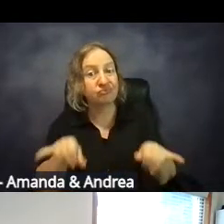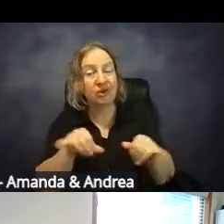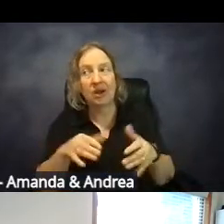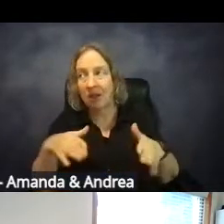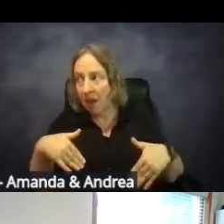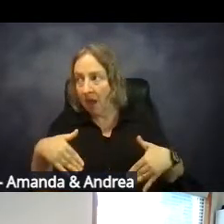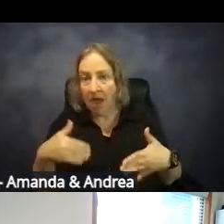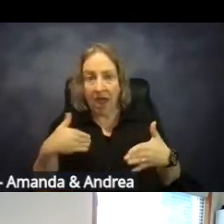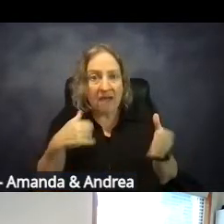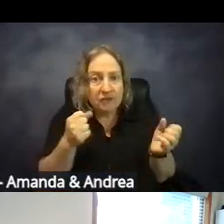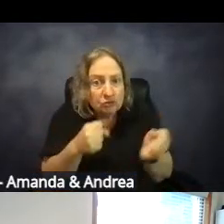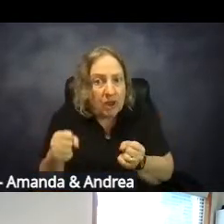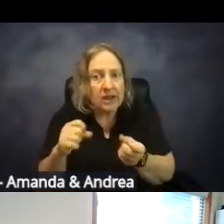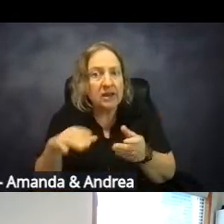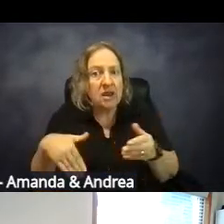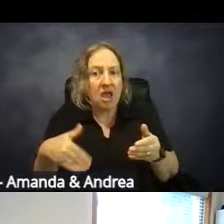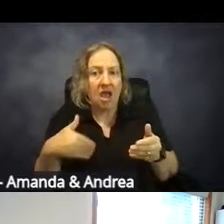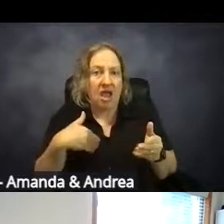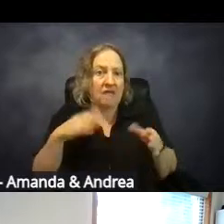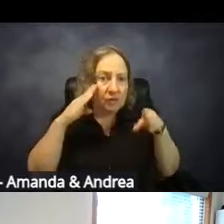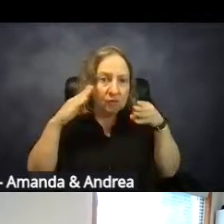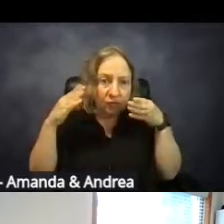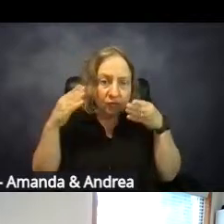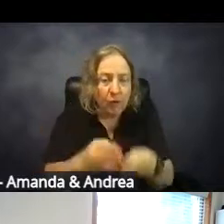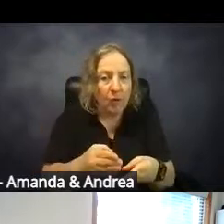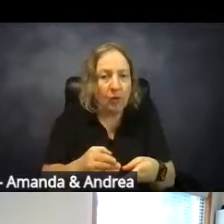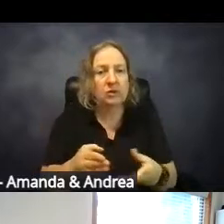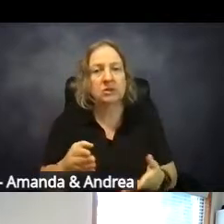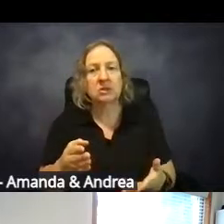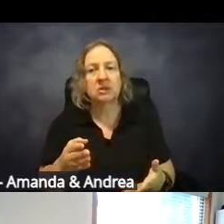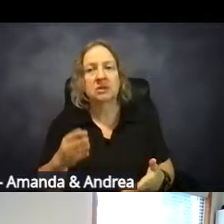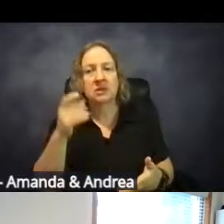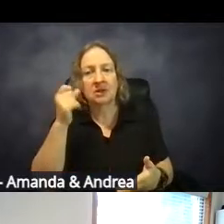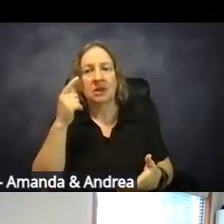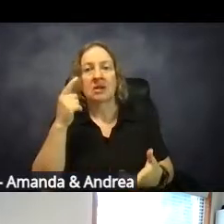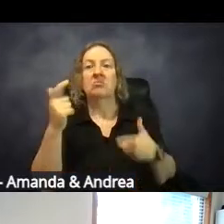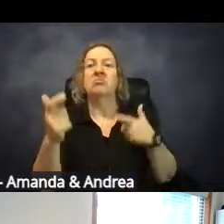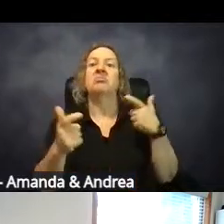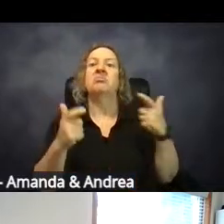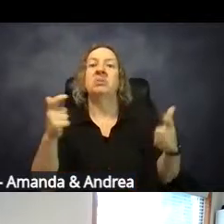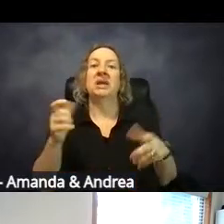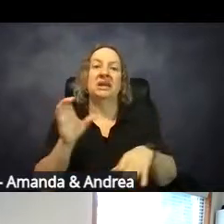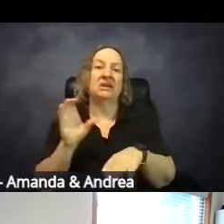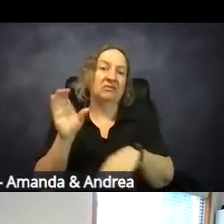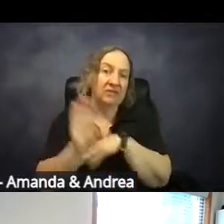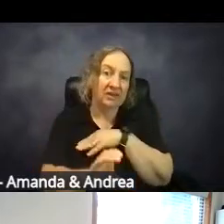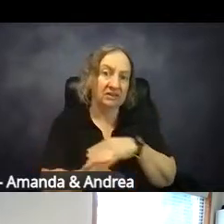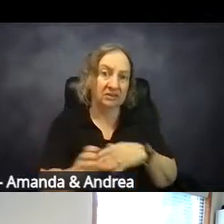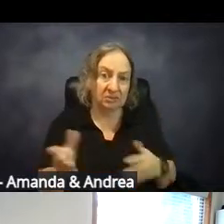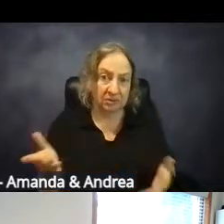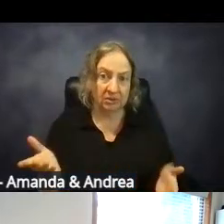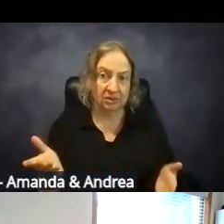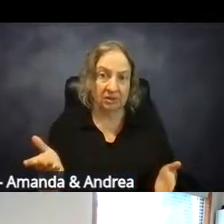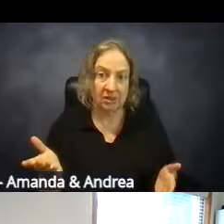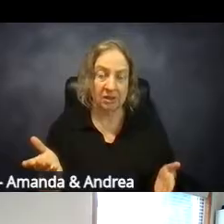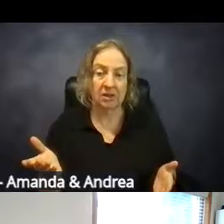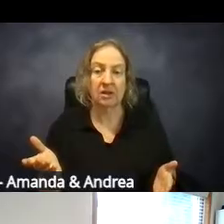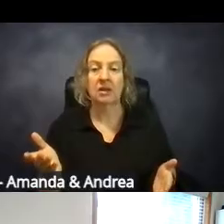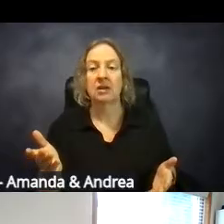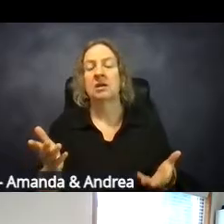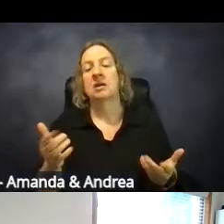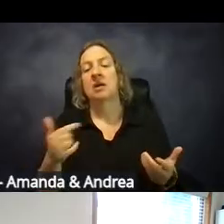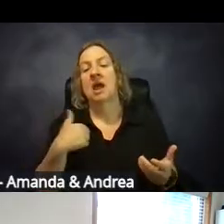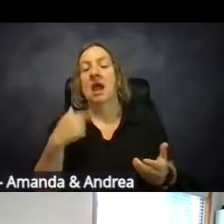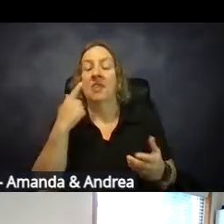clear strategy or focus. And we're talking about a pretty large investment. So anyway, I think